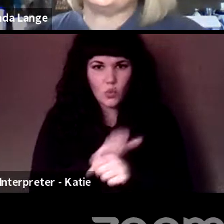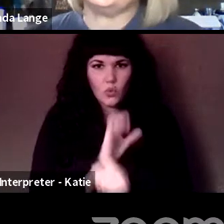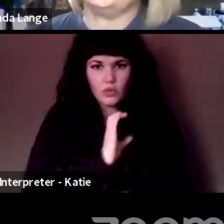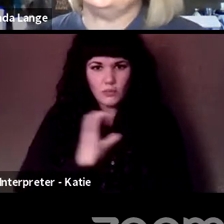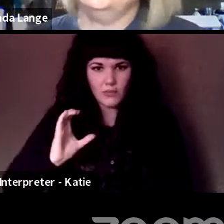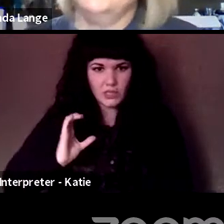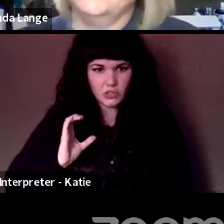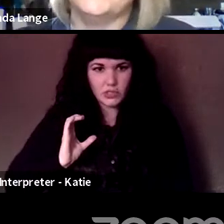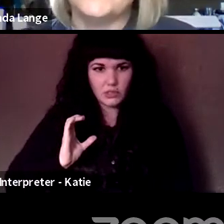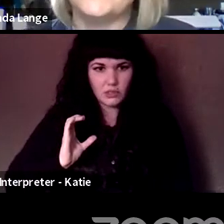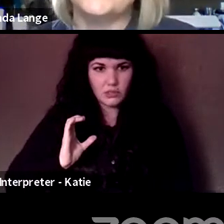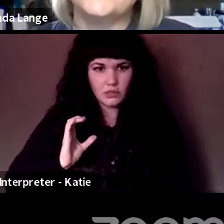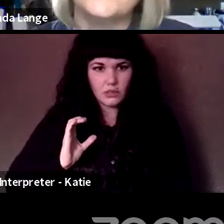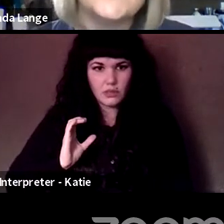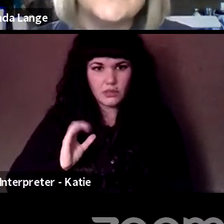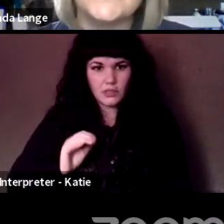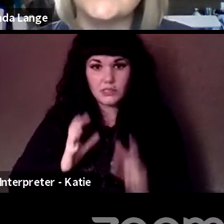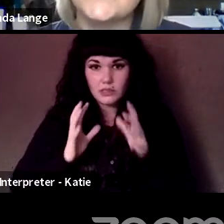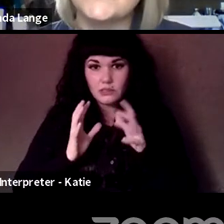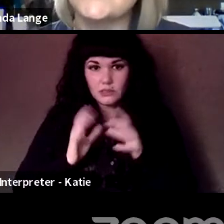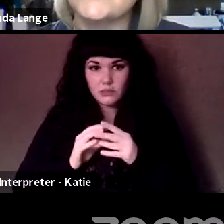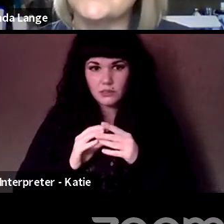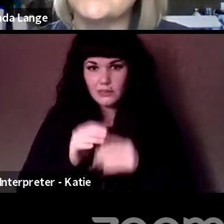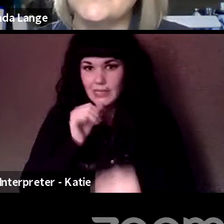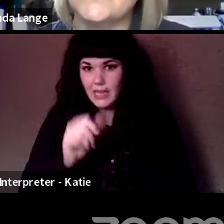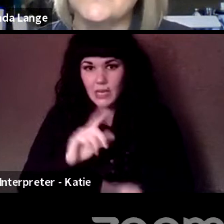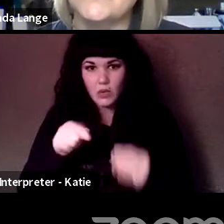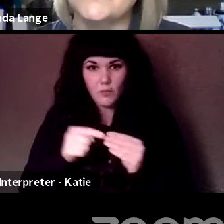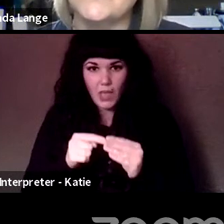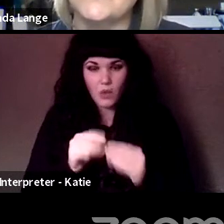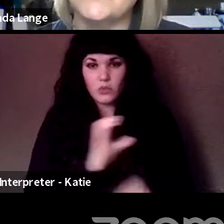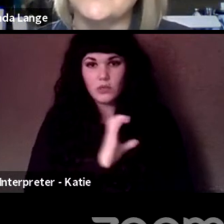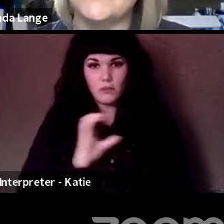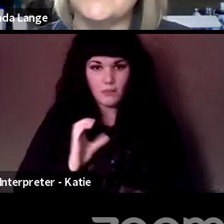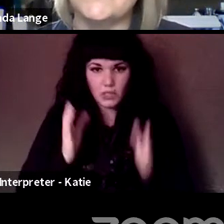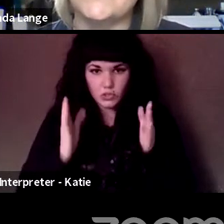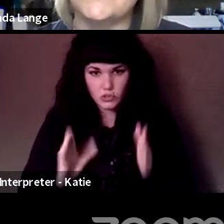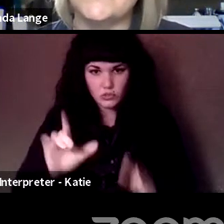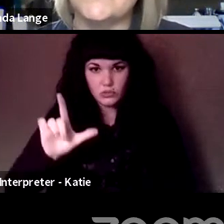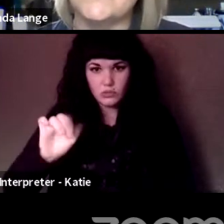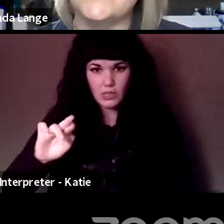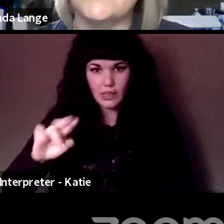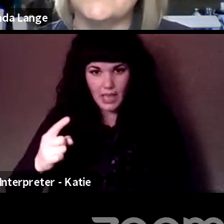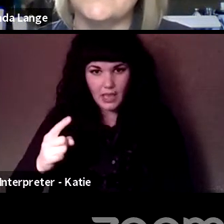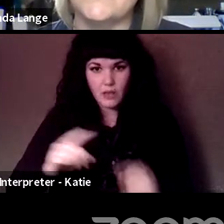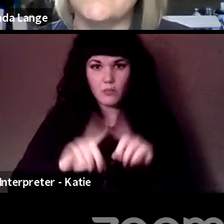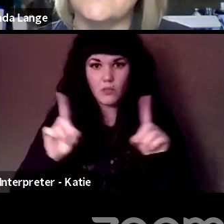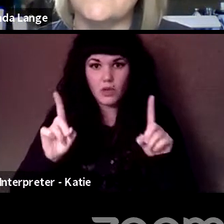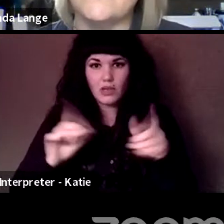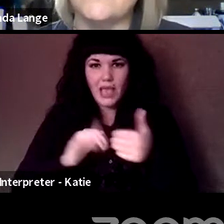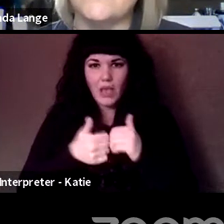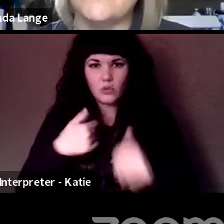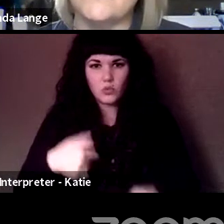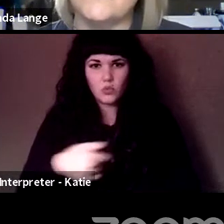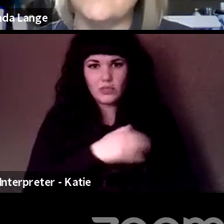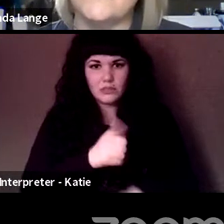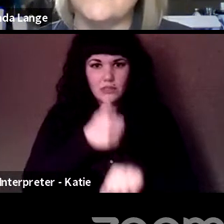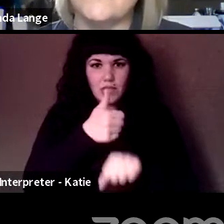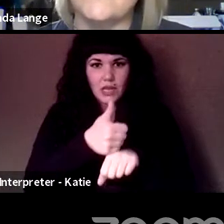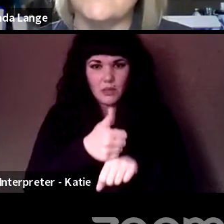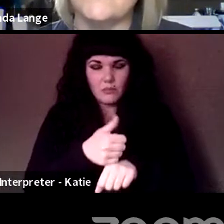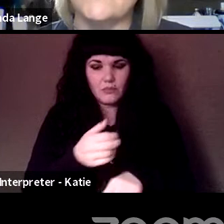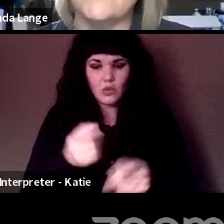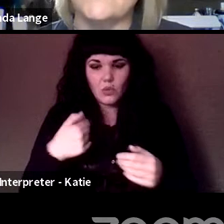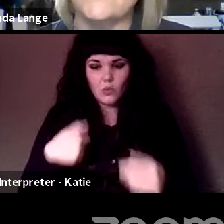Rhonda Lang and Commissioner Rhonda Lang, but more so, how do we establish, as we're moving into a tough job, even with my own schedule,